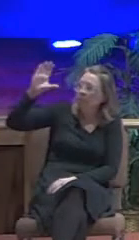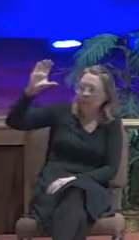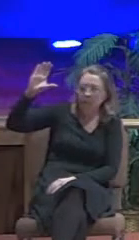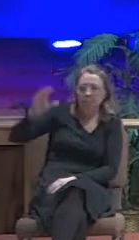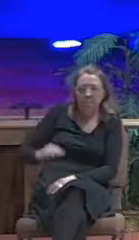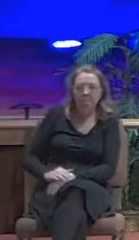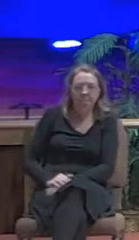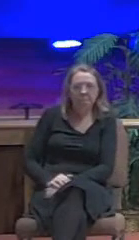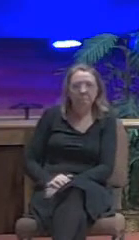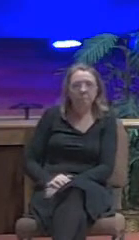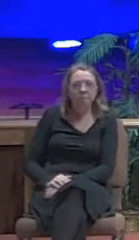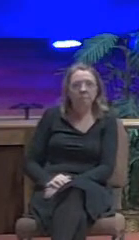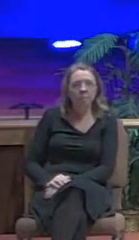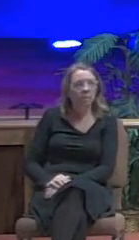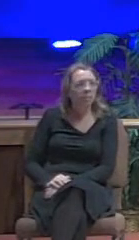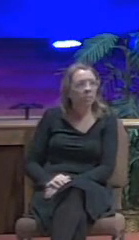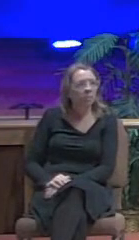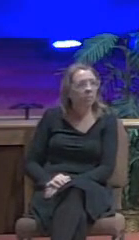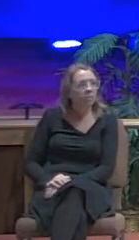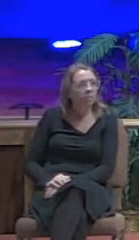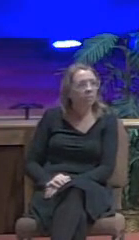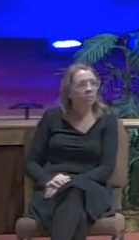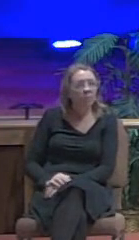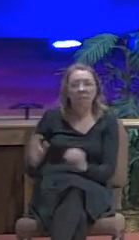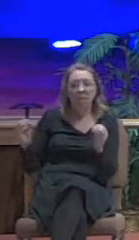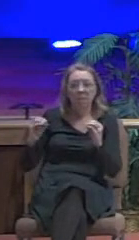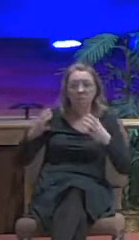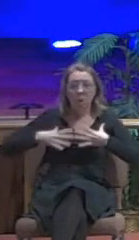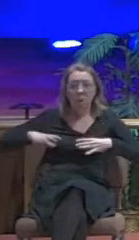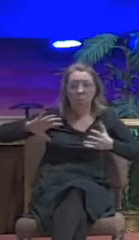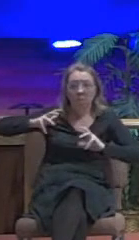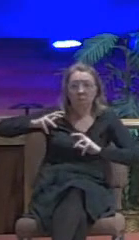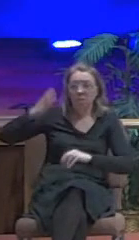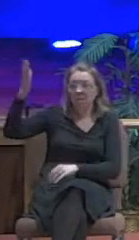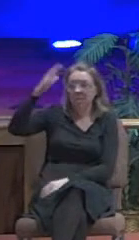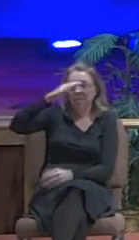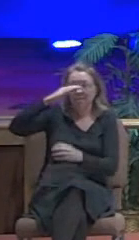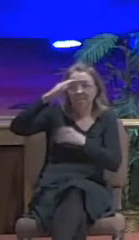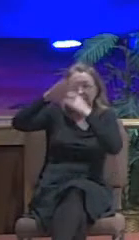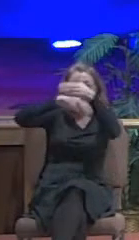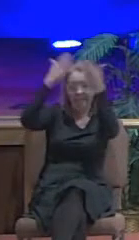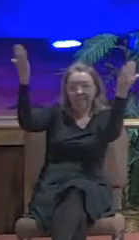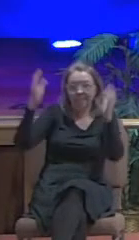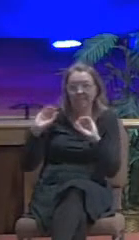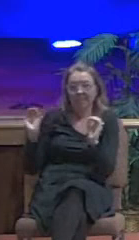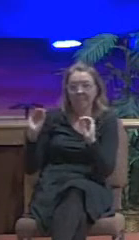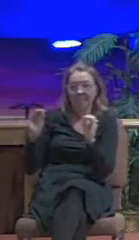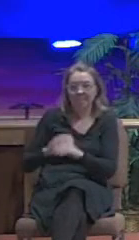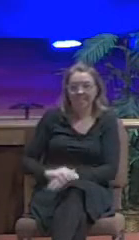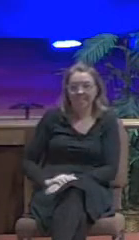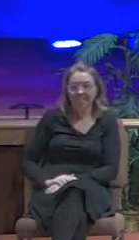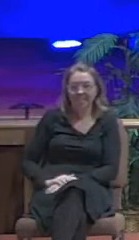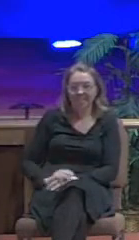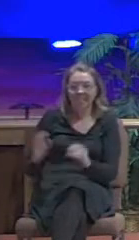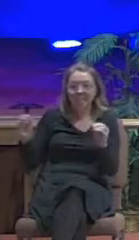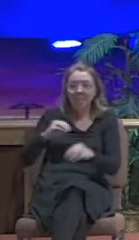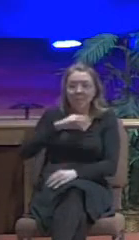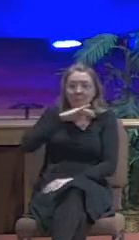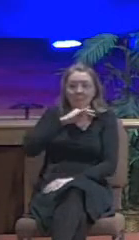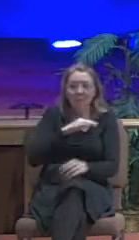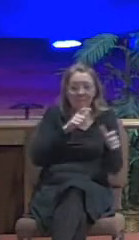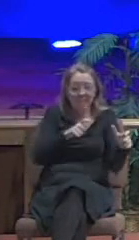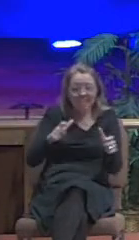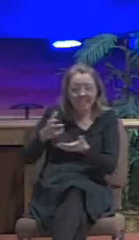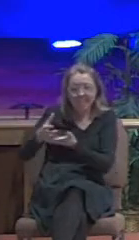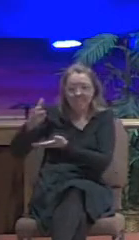We know there's no laundry in heaven. Thank you, Jesus. We know there's no dishes in heaven.